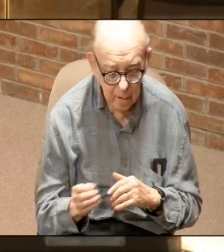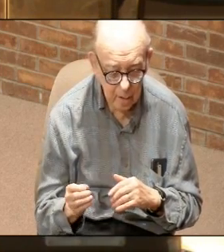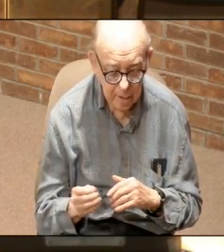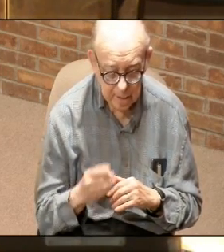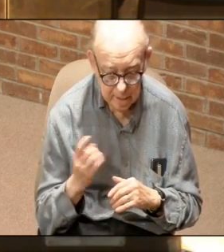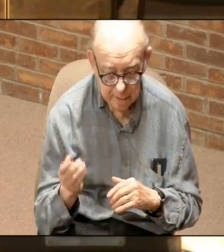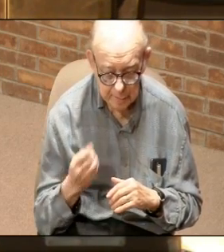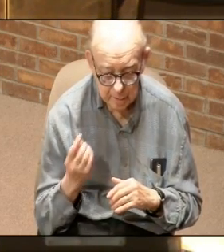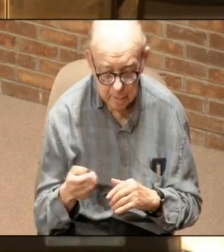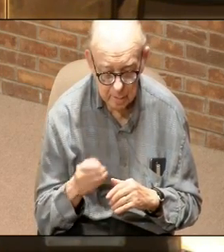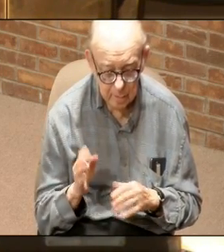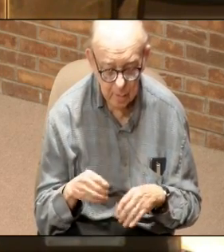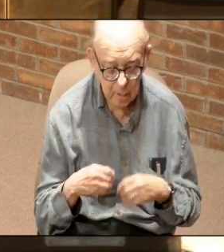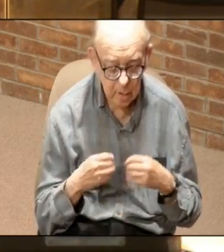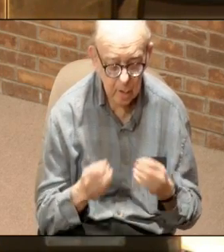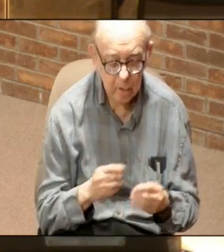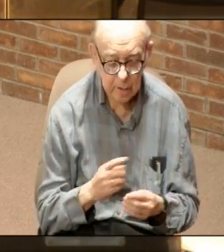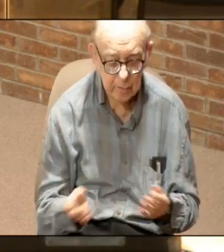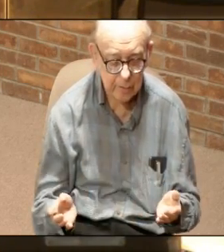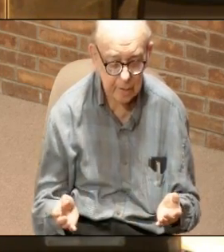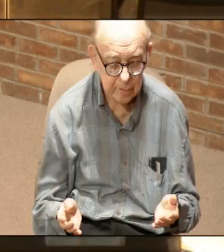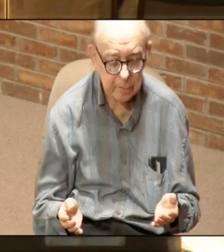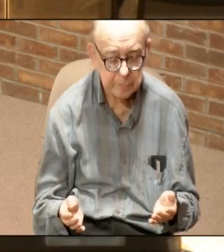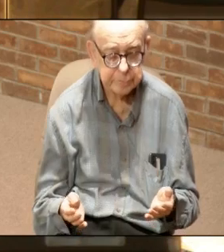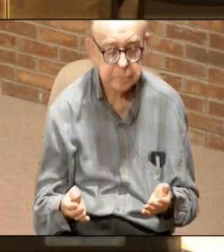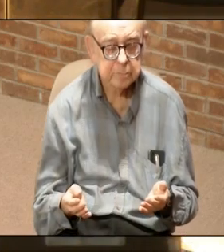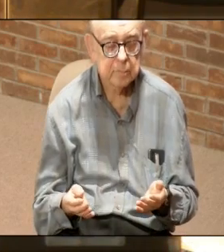him alone to give those things.